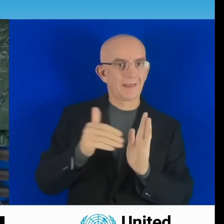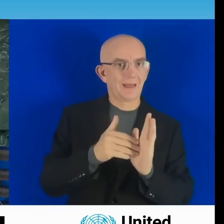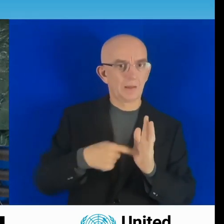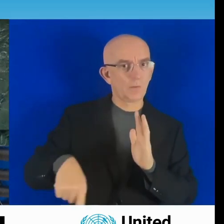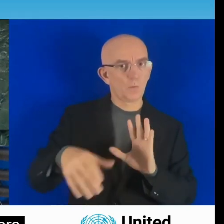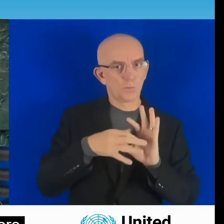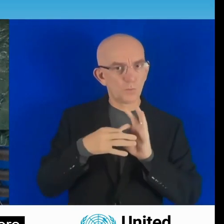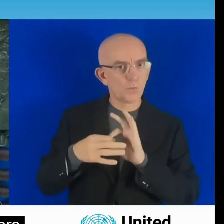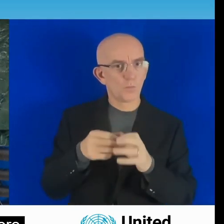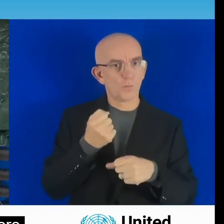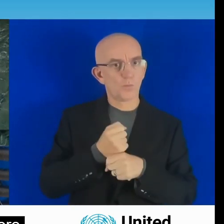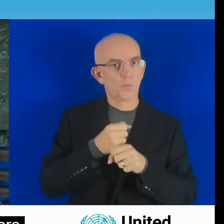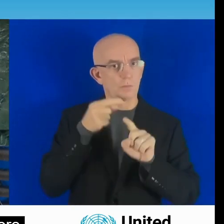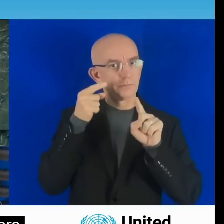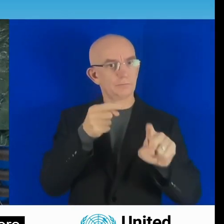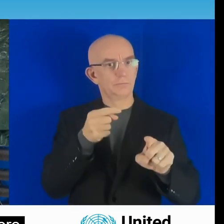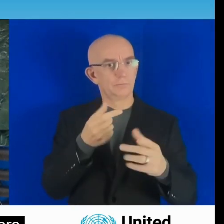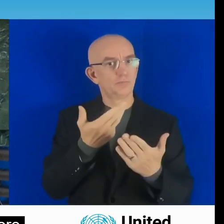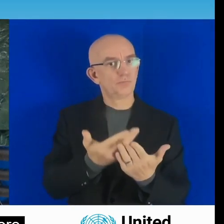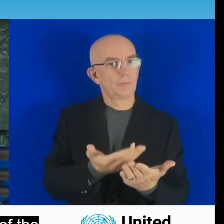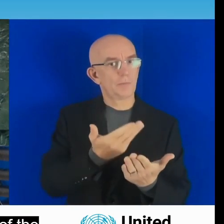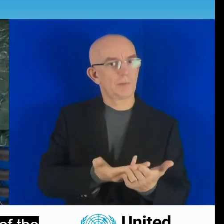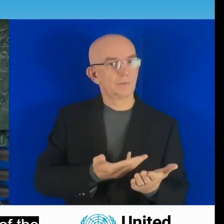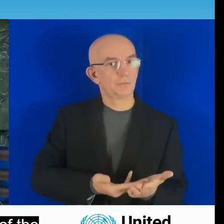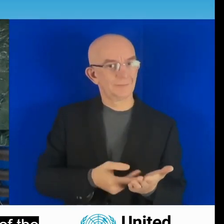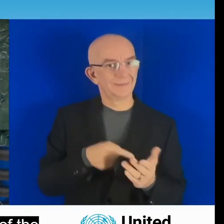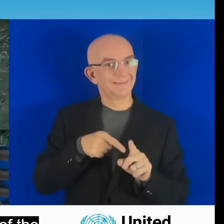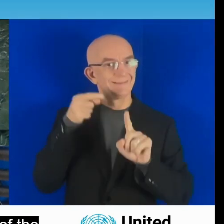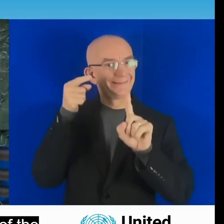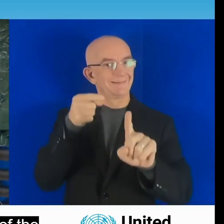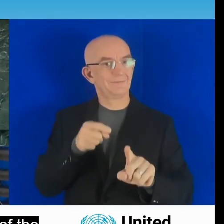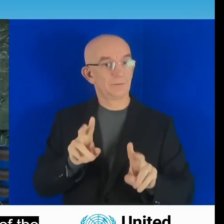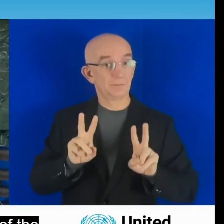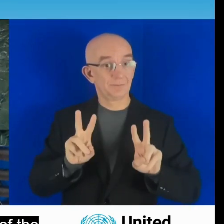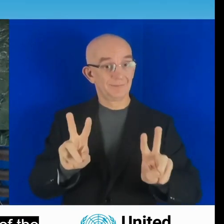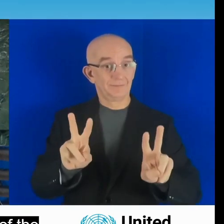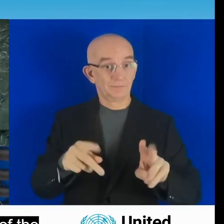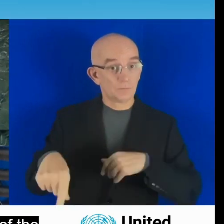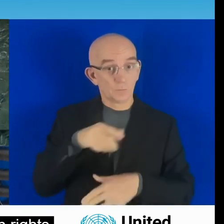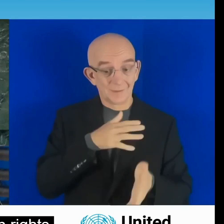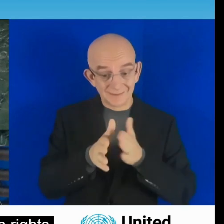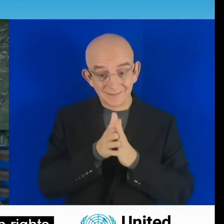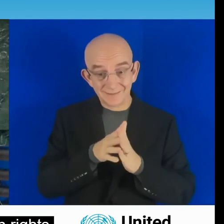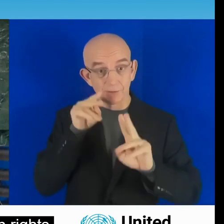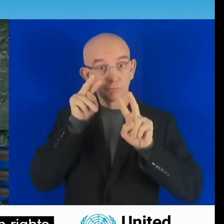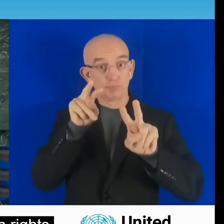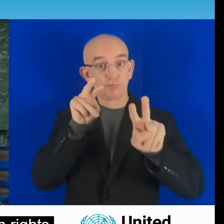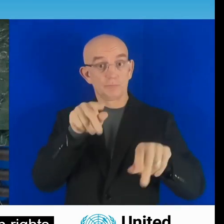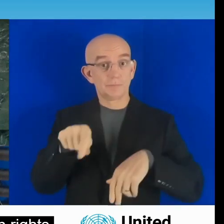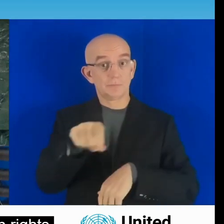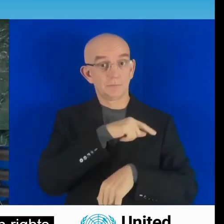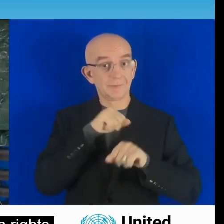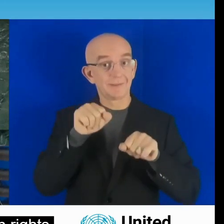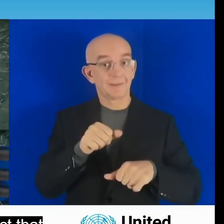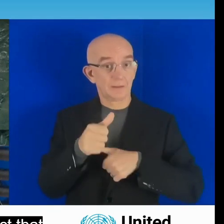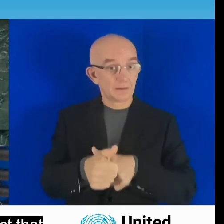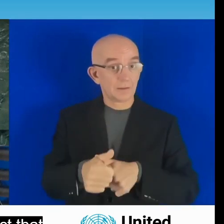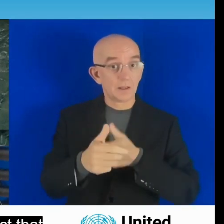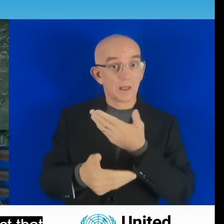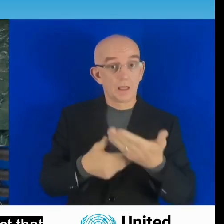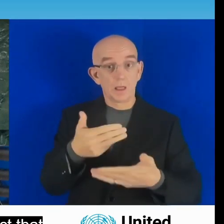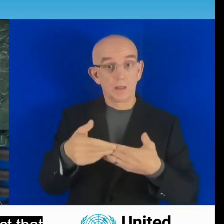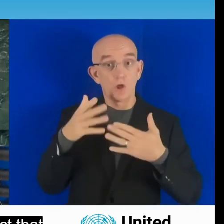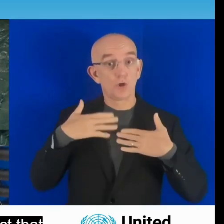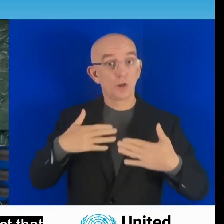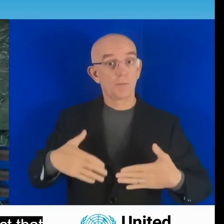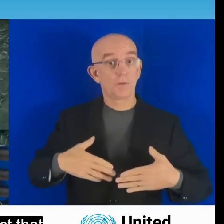Enhancing Human Rights, we should honor the fact that all human rights are universal, indivisible and